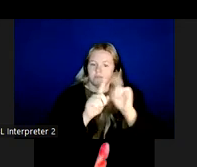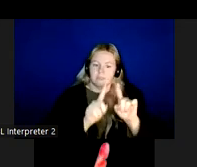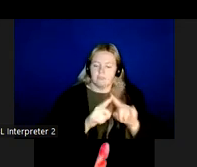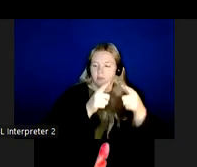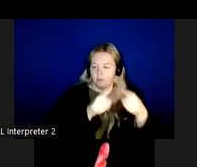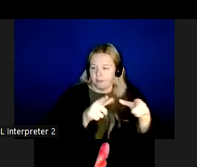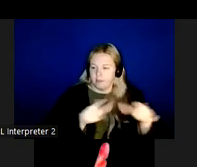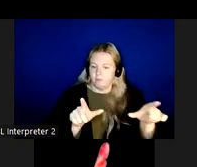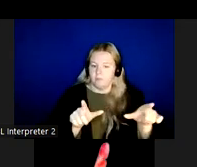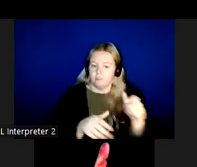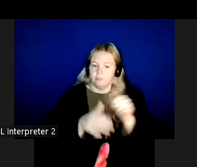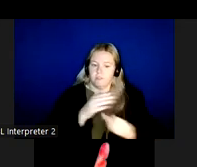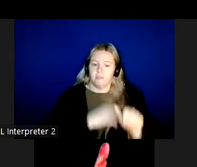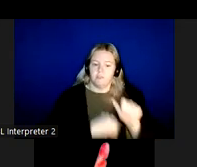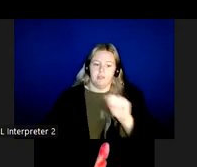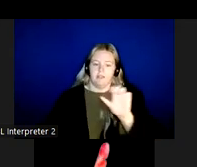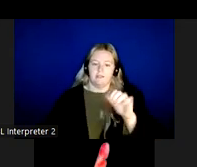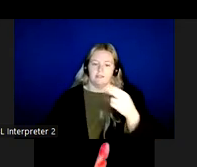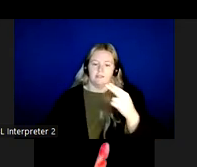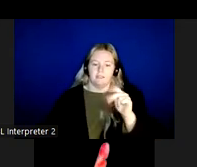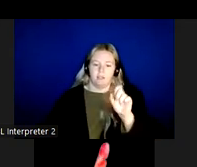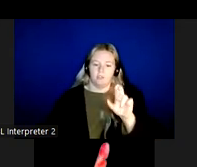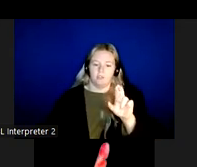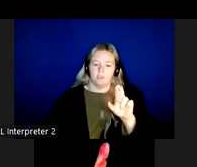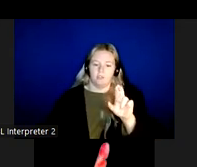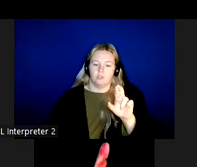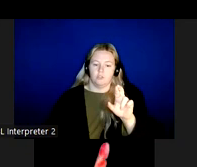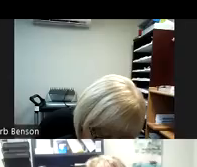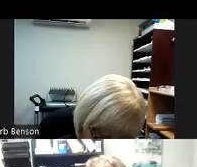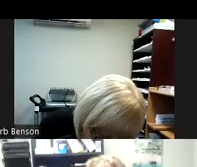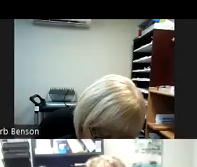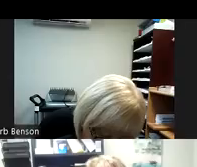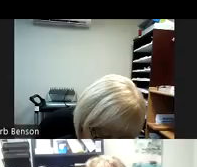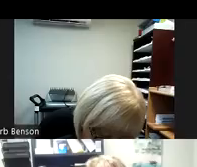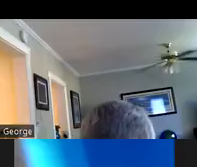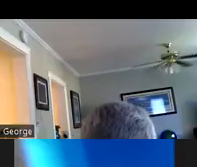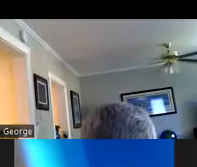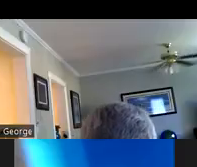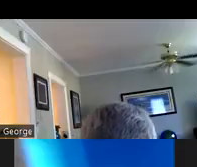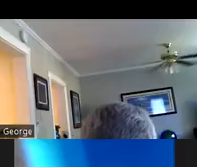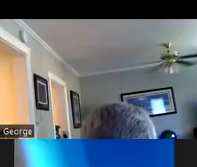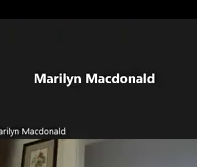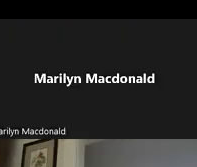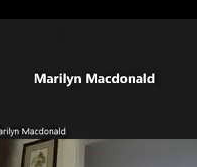our AC Hunter location specifically. Any of those are also available